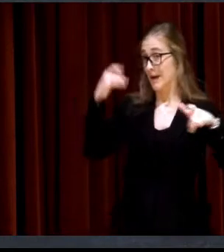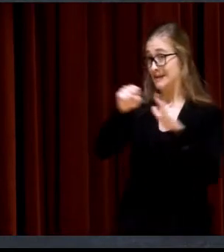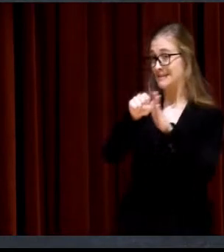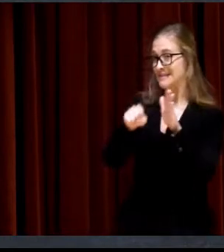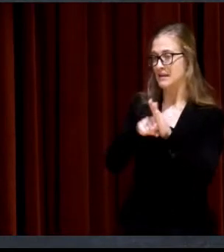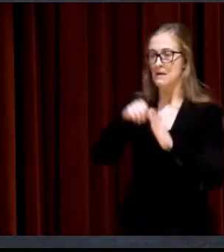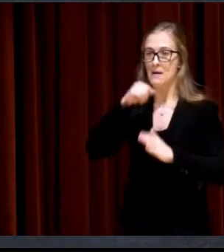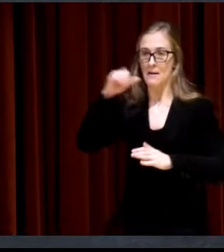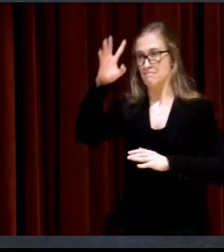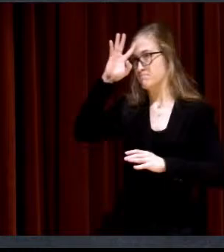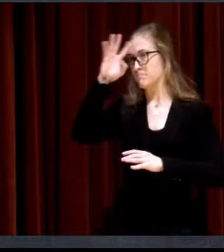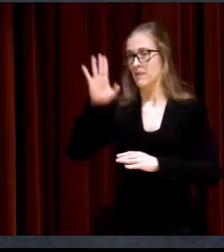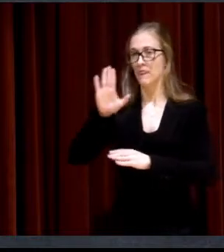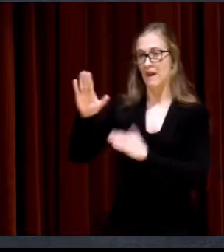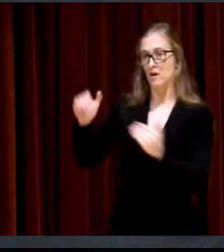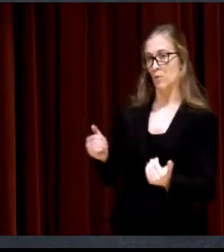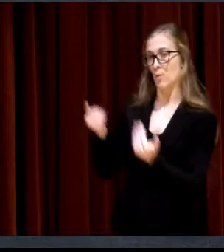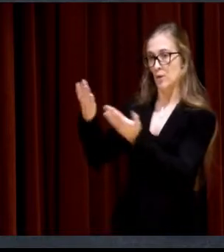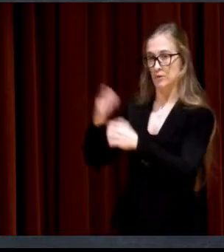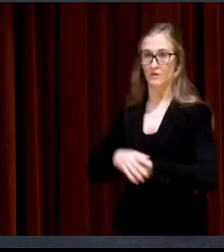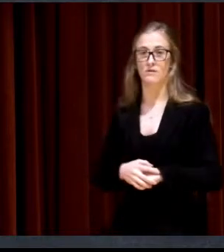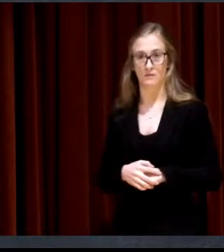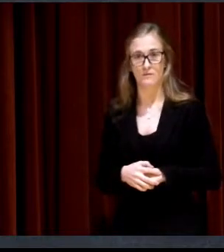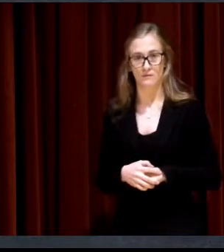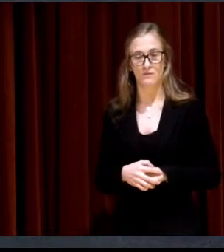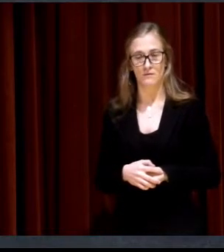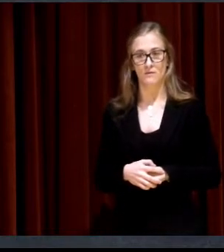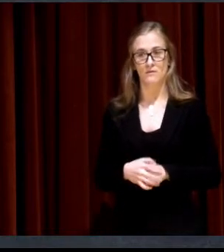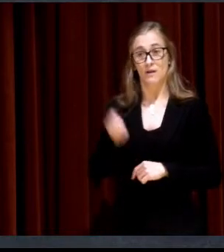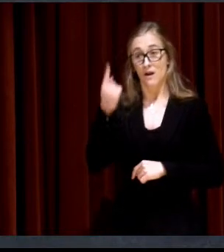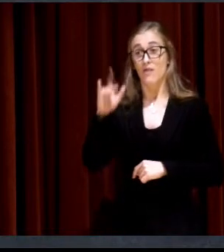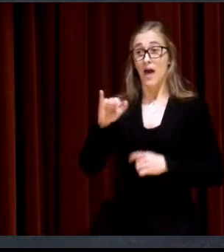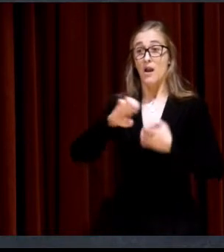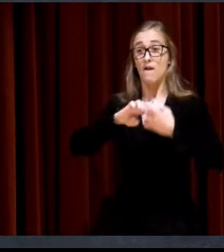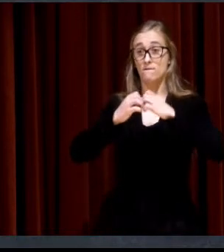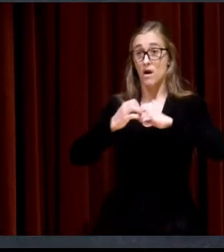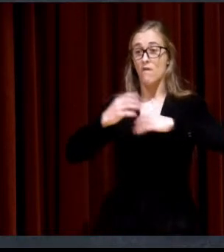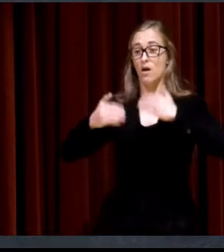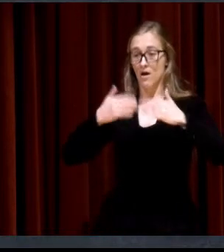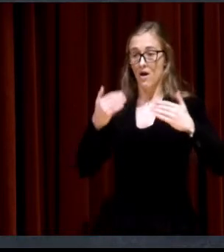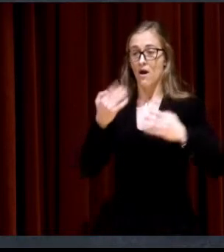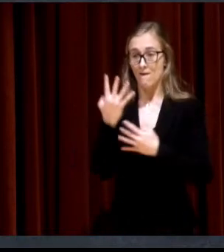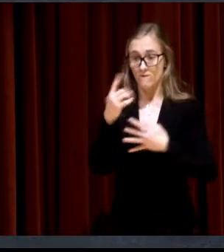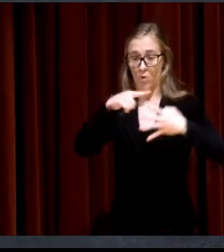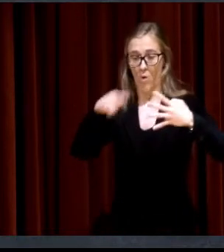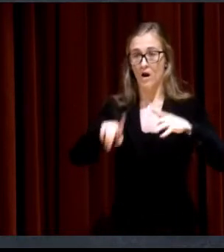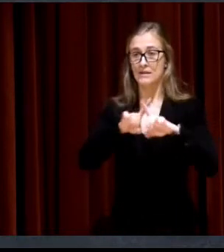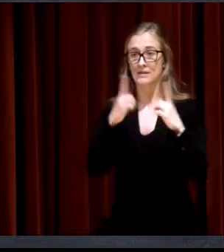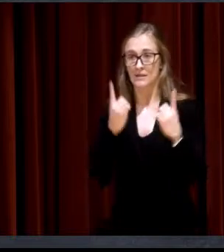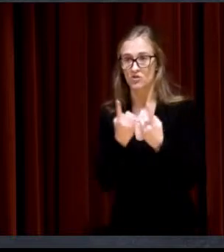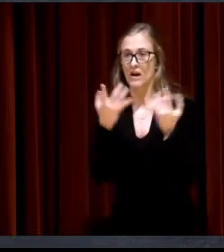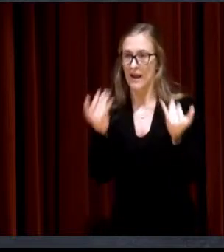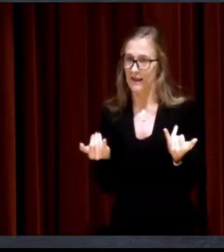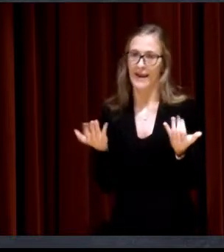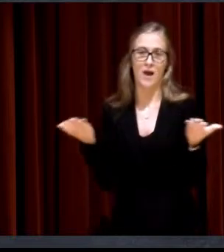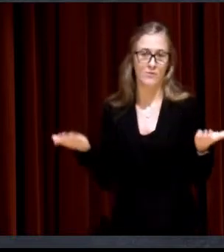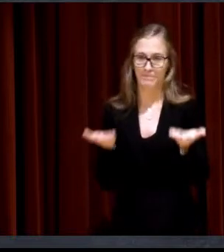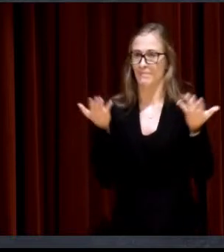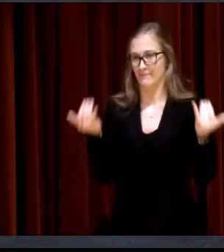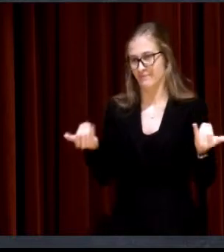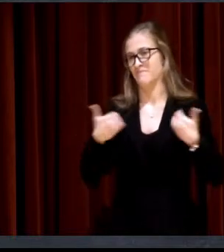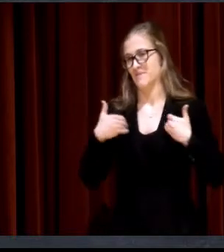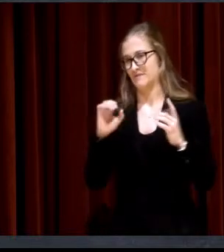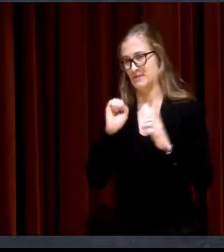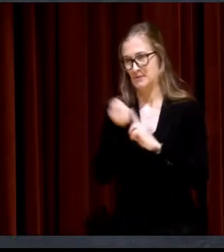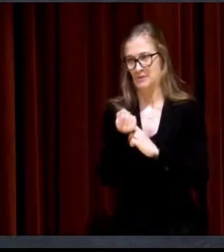didn't come up with their own proposal. And so then it evolved into the 4 districts, et cetera, and we are where we are today. That's